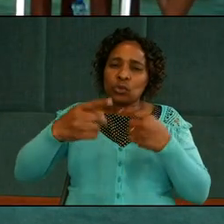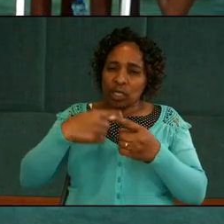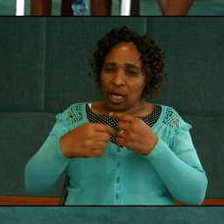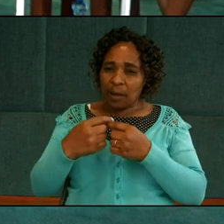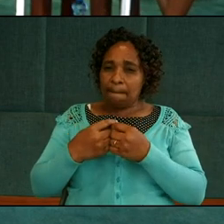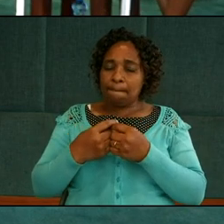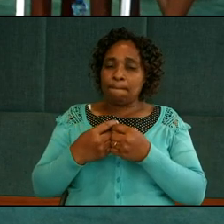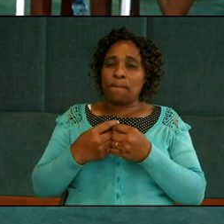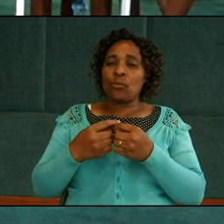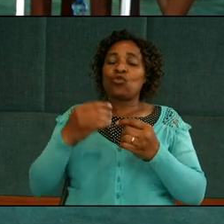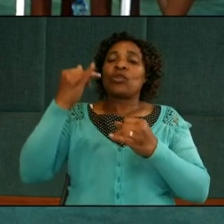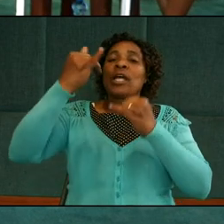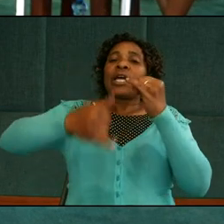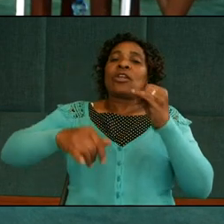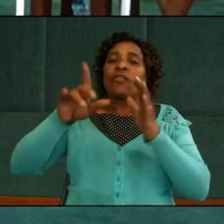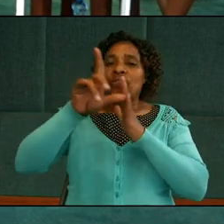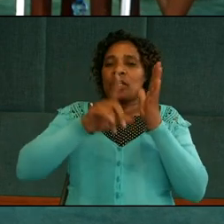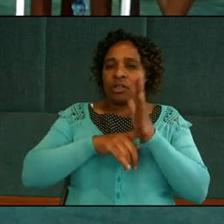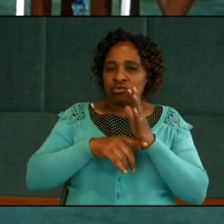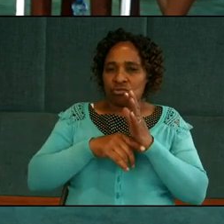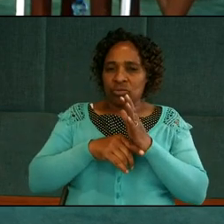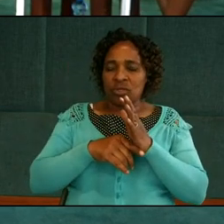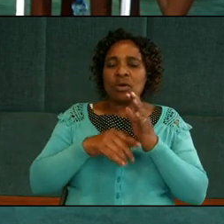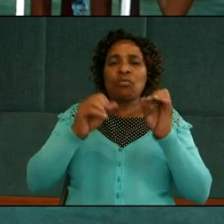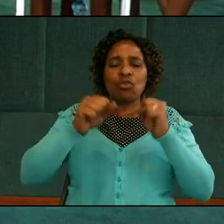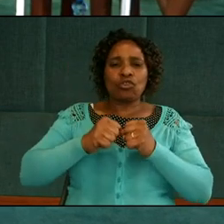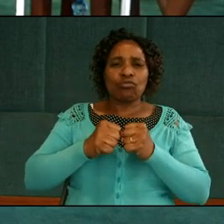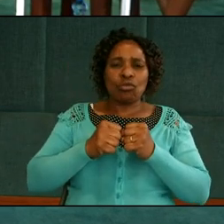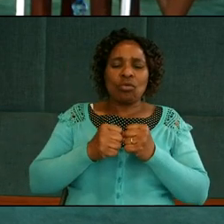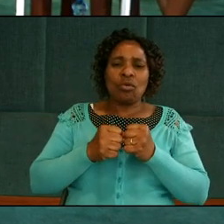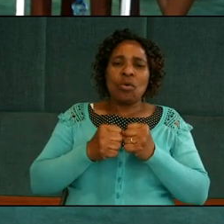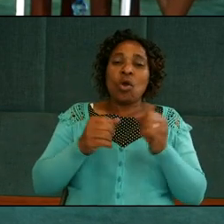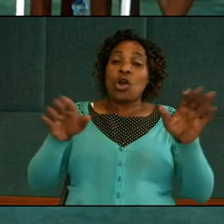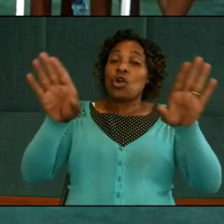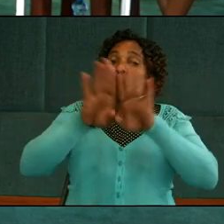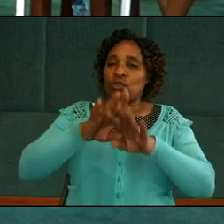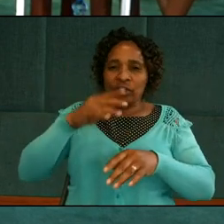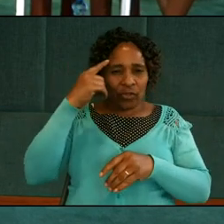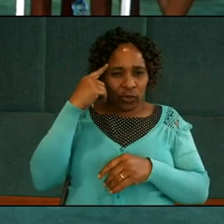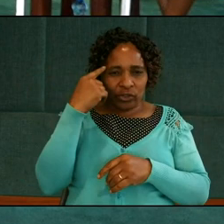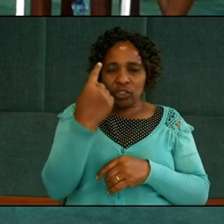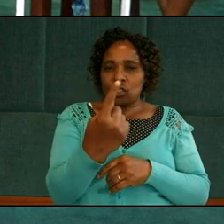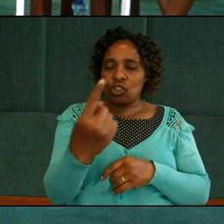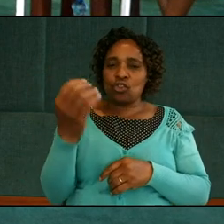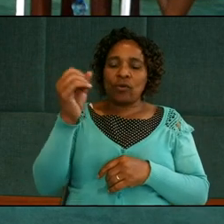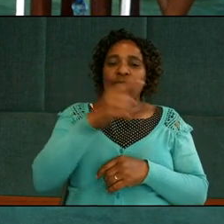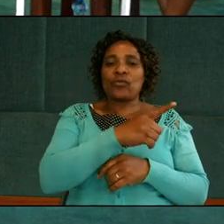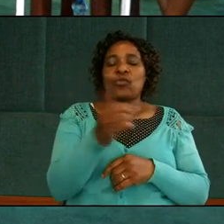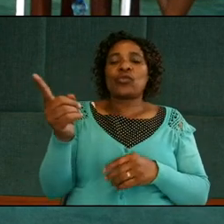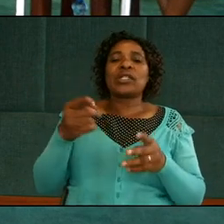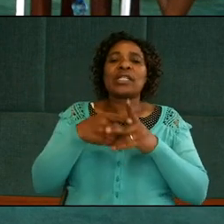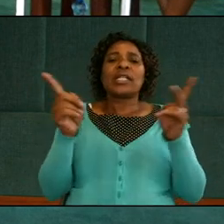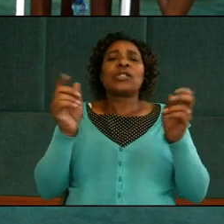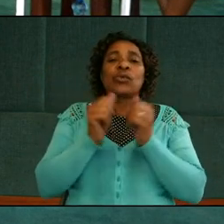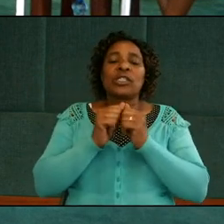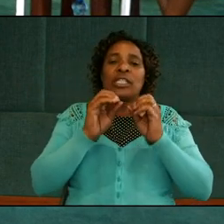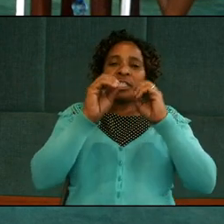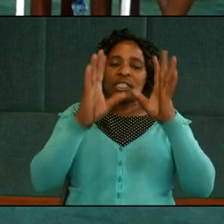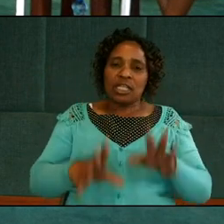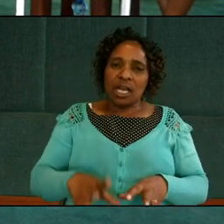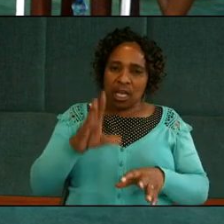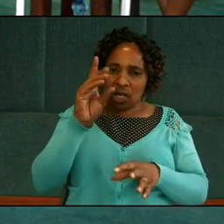the end of this lesson, I'd just like to get closing thoughts from each and every one of you, starting with Teacher